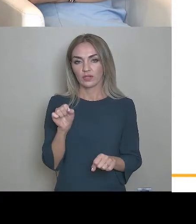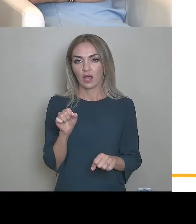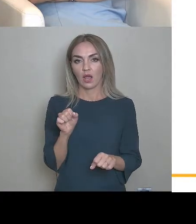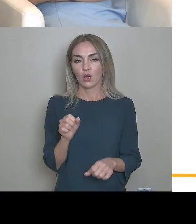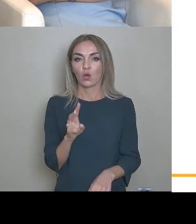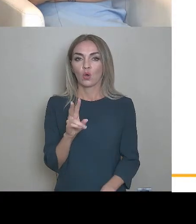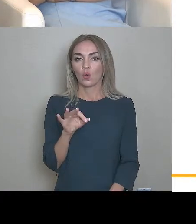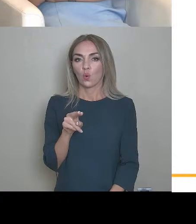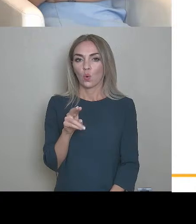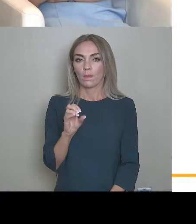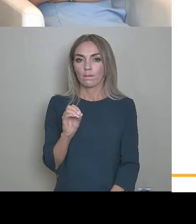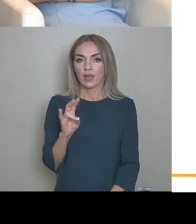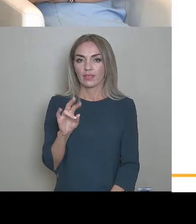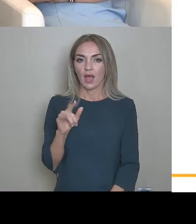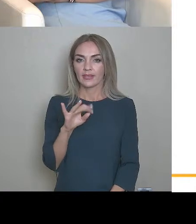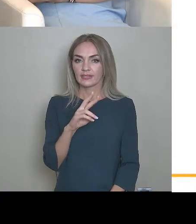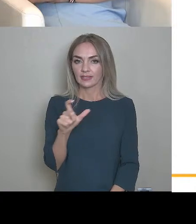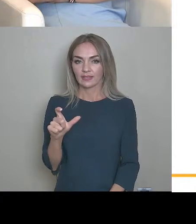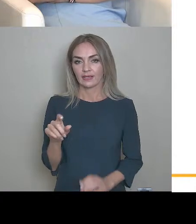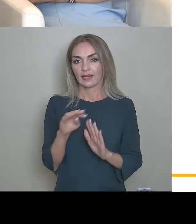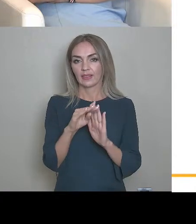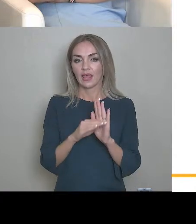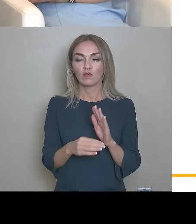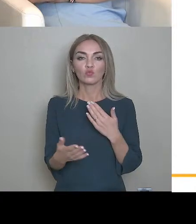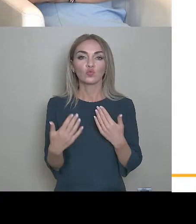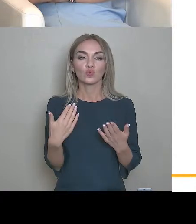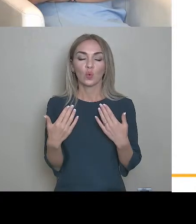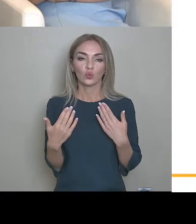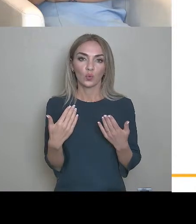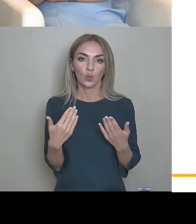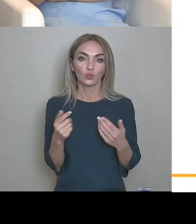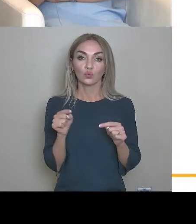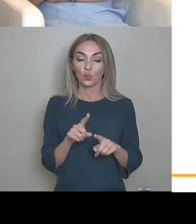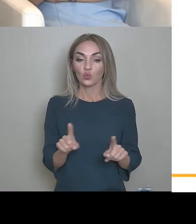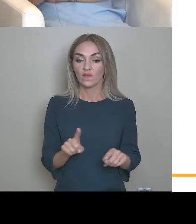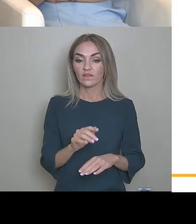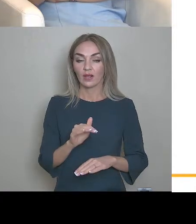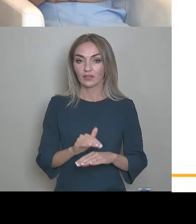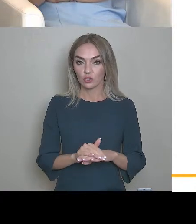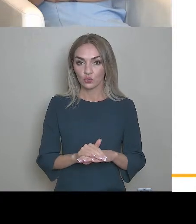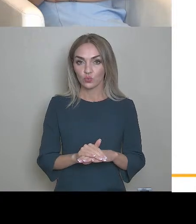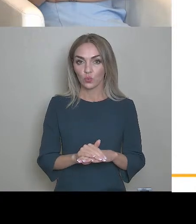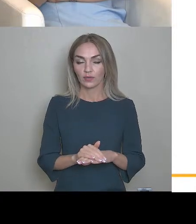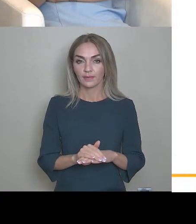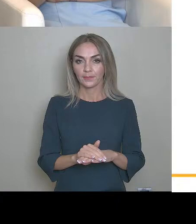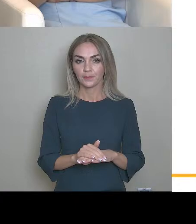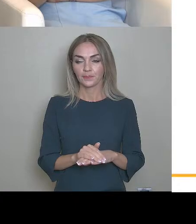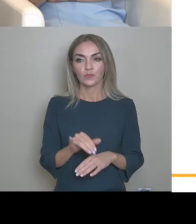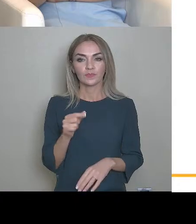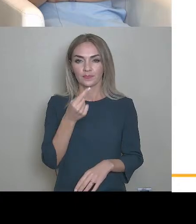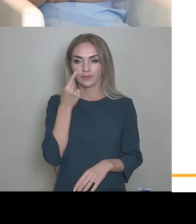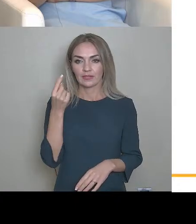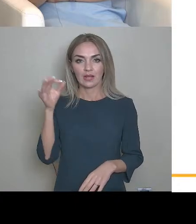that it was the violation of the Copenhagen criteria.